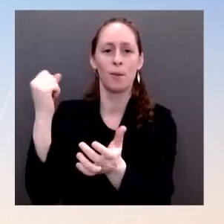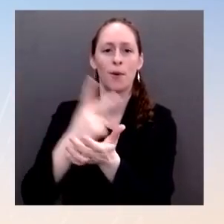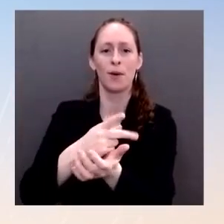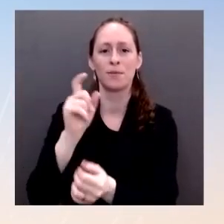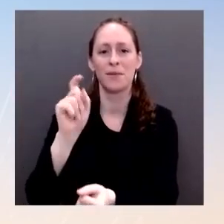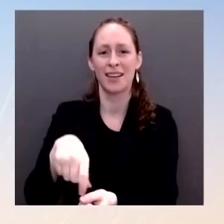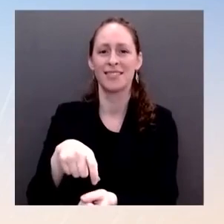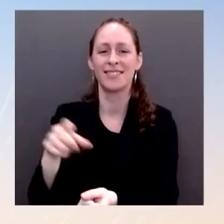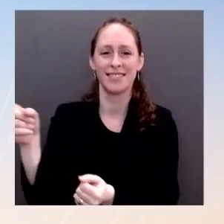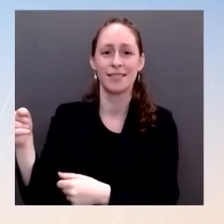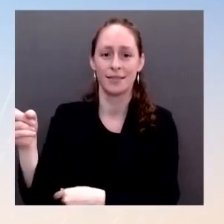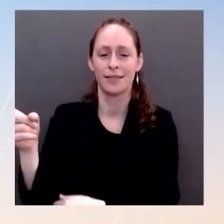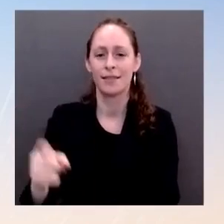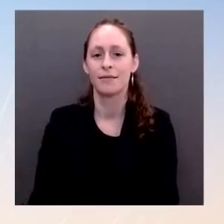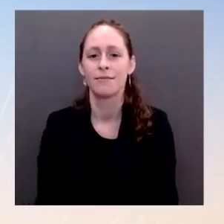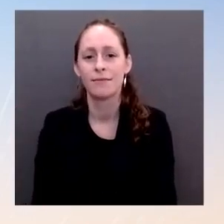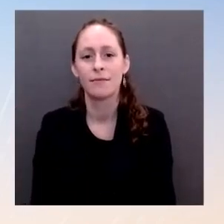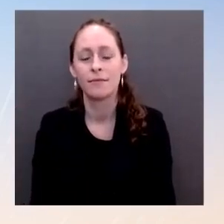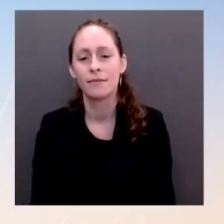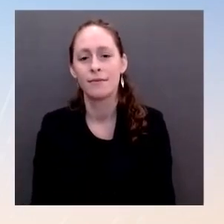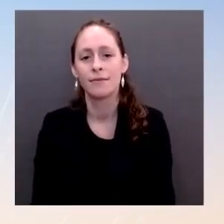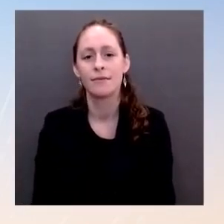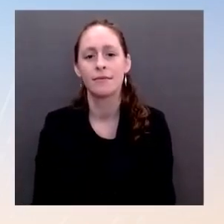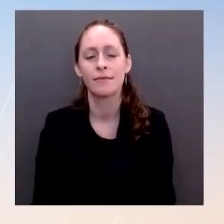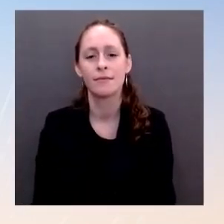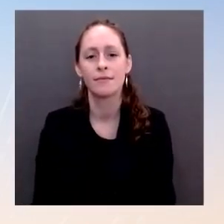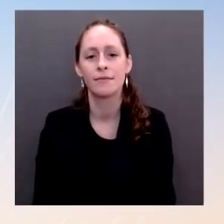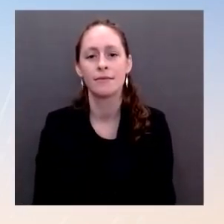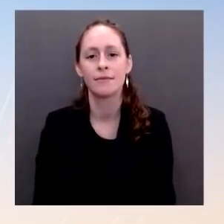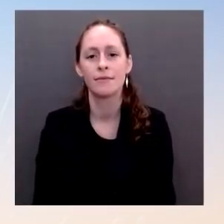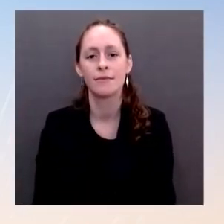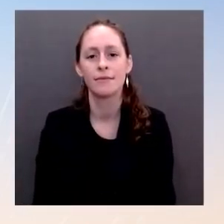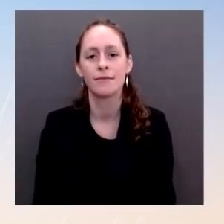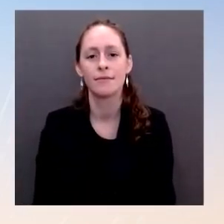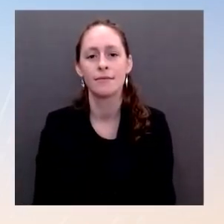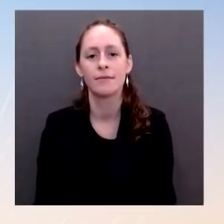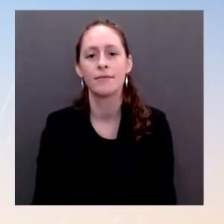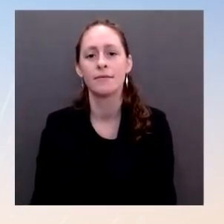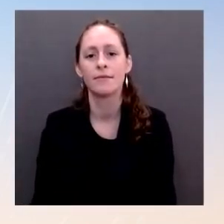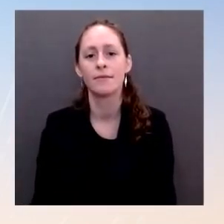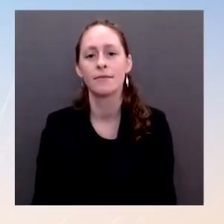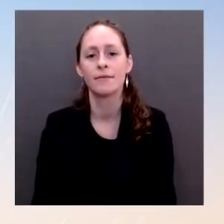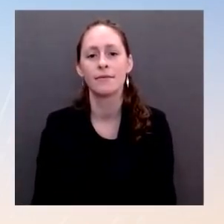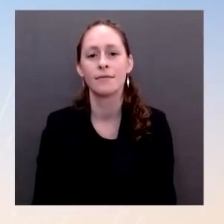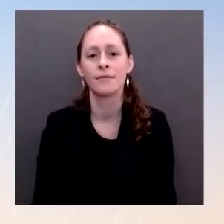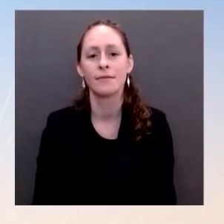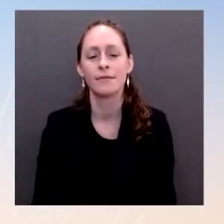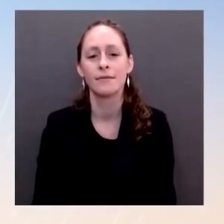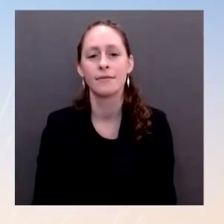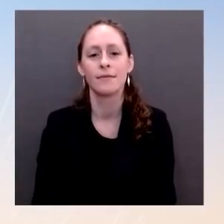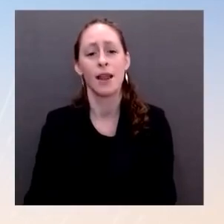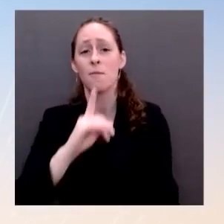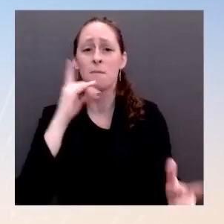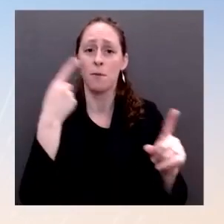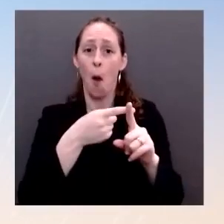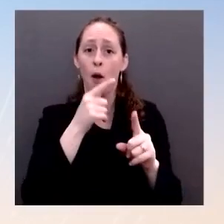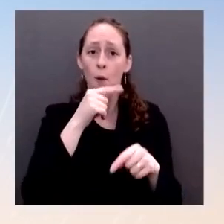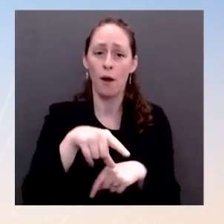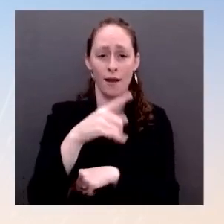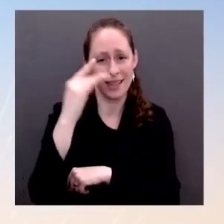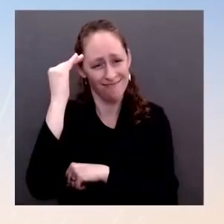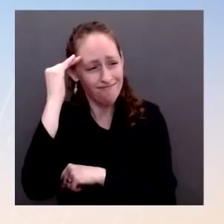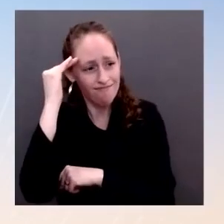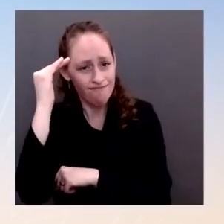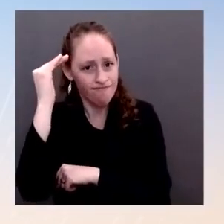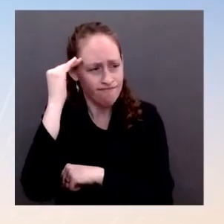have many places you can drop off your ballot or vote. This is not a replacement for that. In terms of a vehicle or what's possible, I don't have anything on that to read out for you. Just